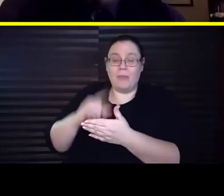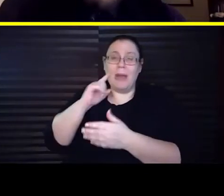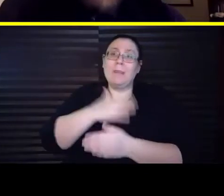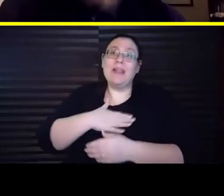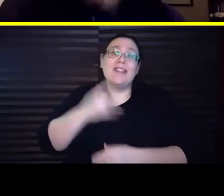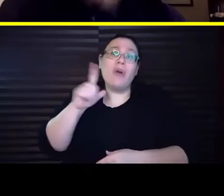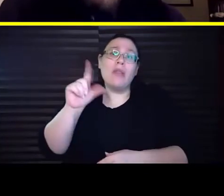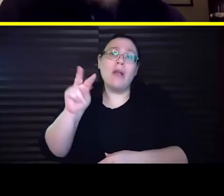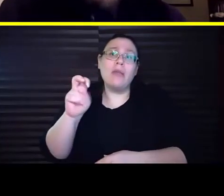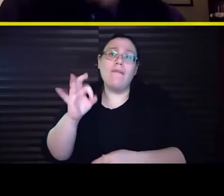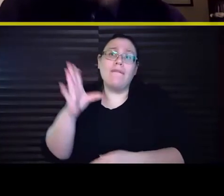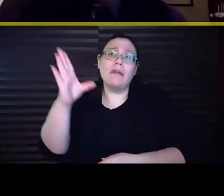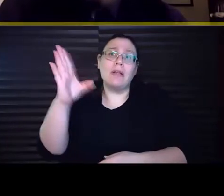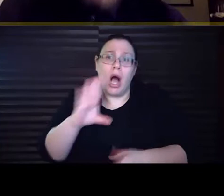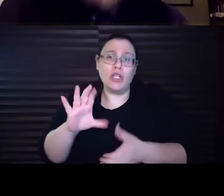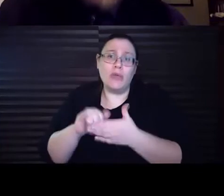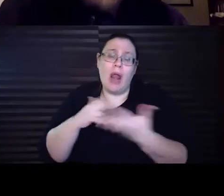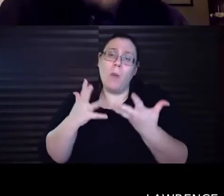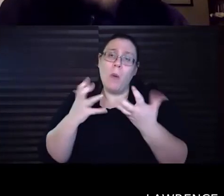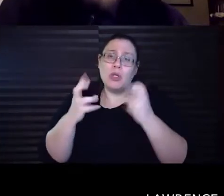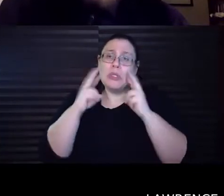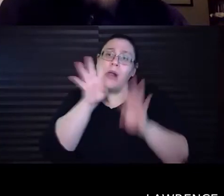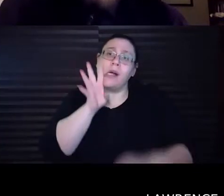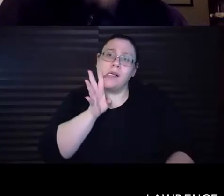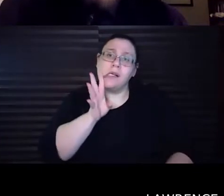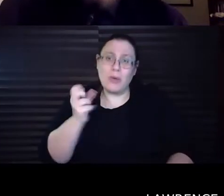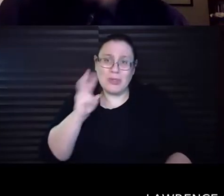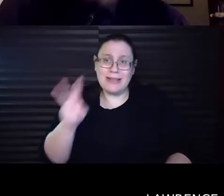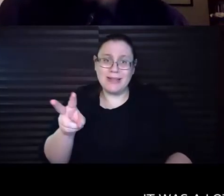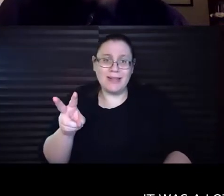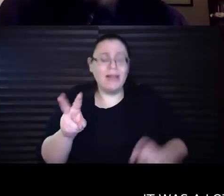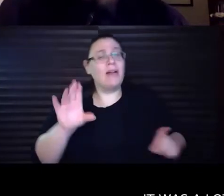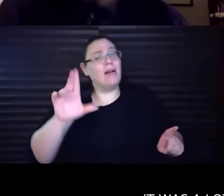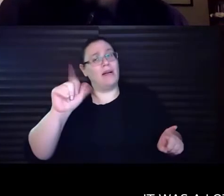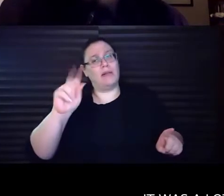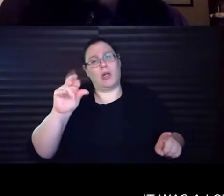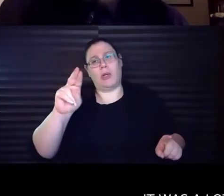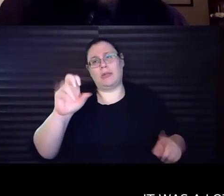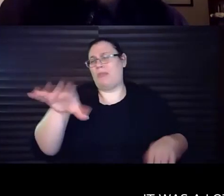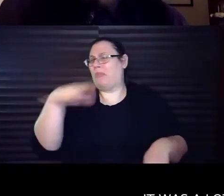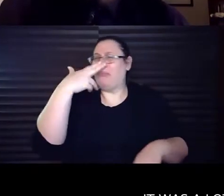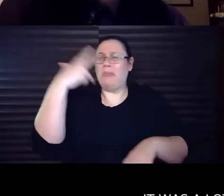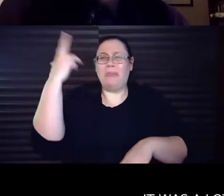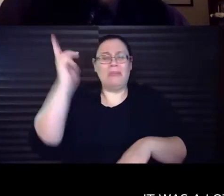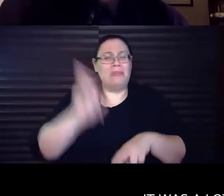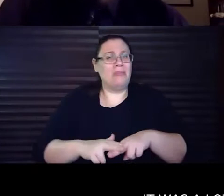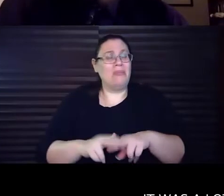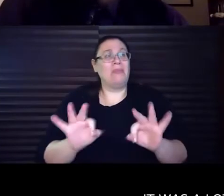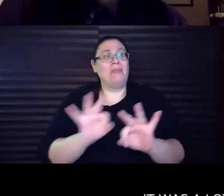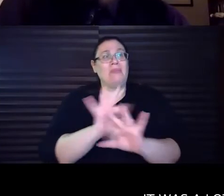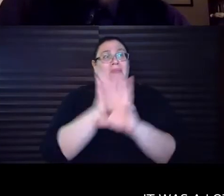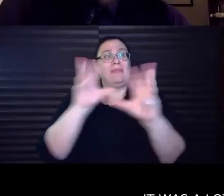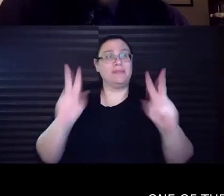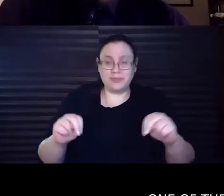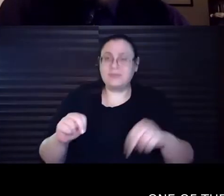please do that. Please. It was a lot of fun. It was a lot of fun, and I think it needed,